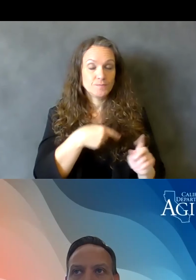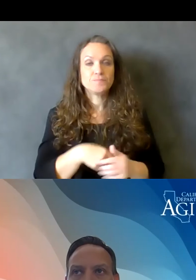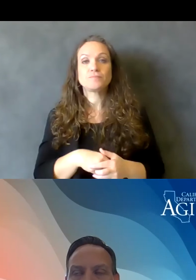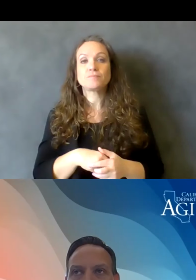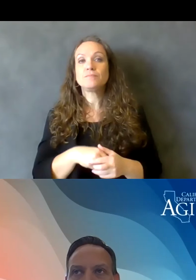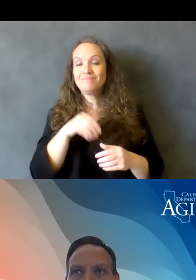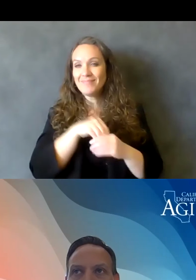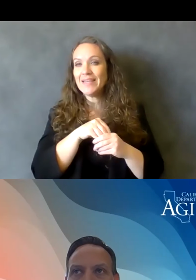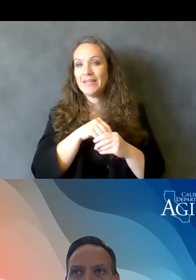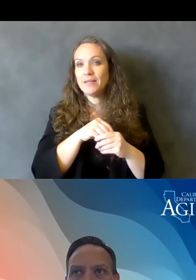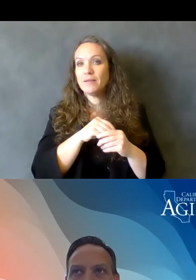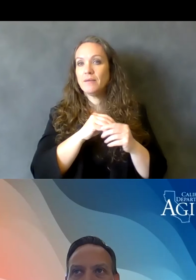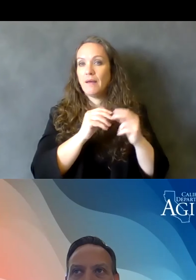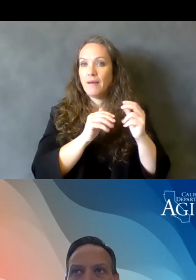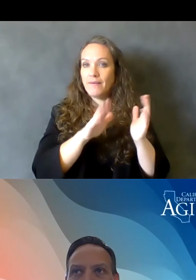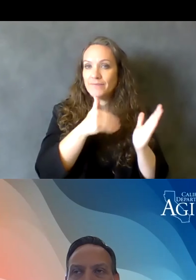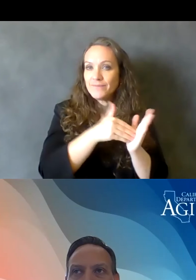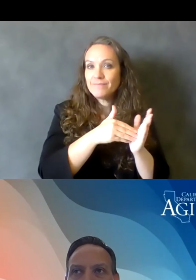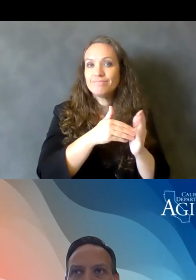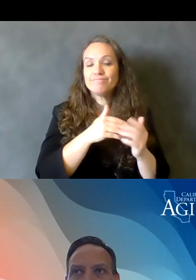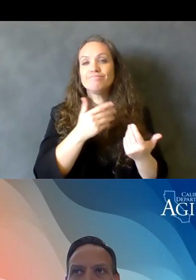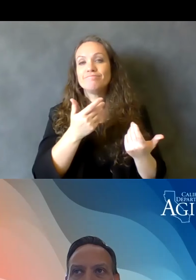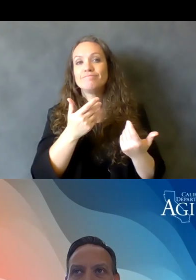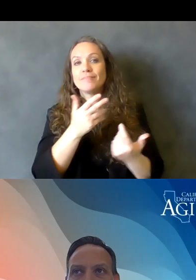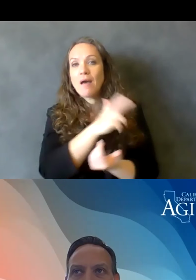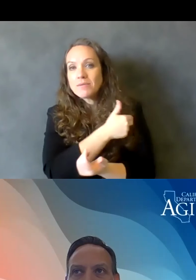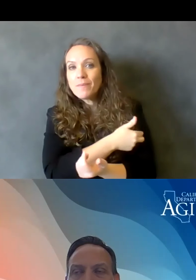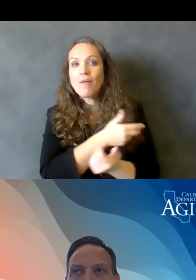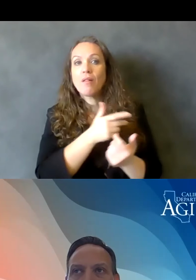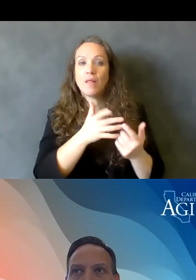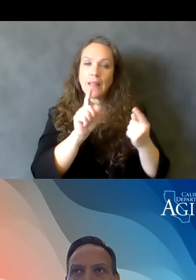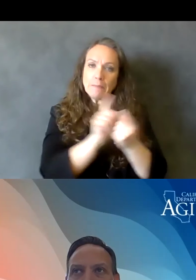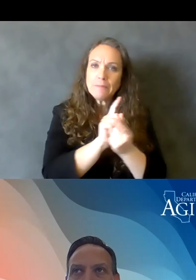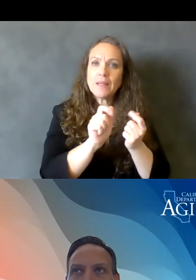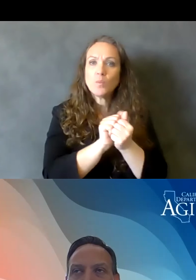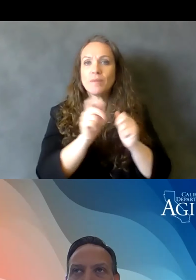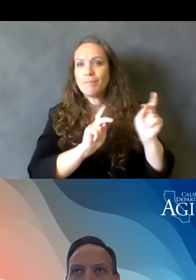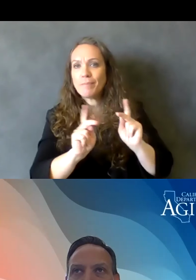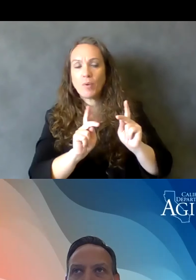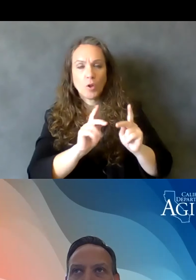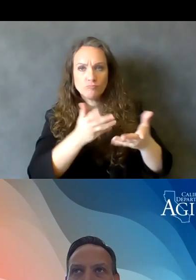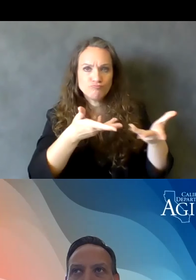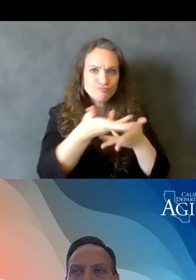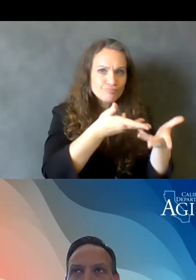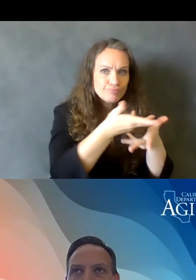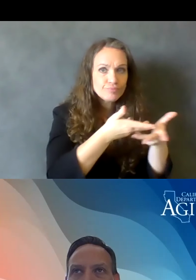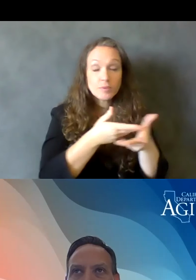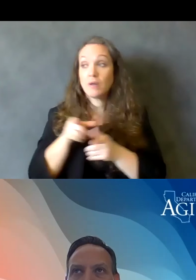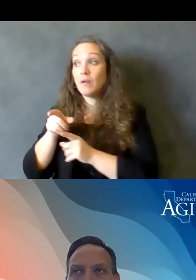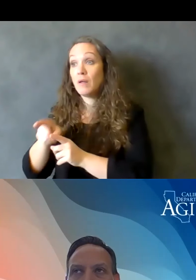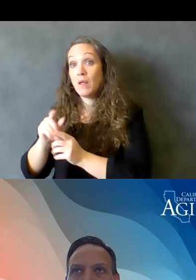they're constantly in the facilities monitoring and meeting with staff and residents. The new Office of the Patient Representative